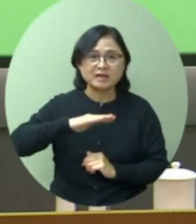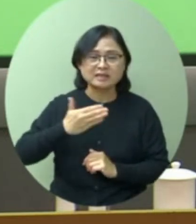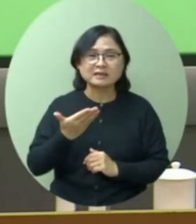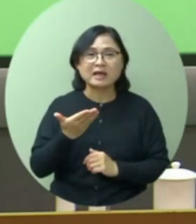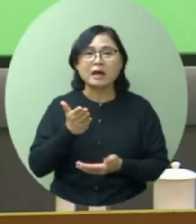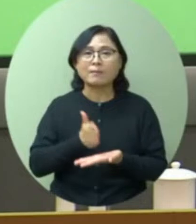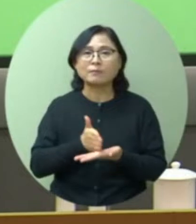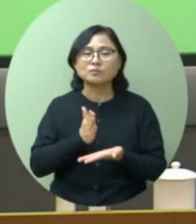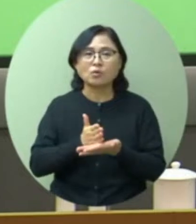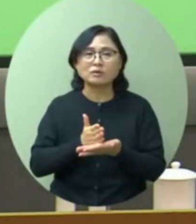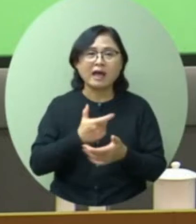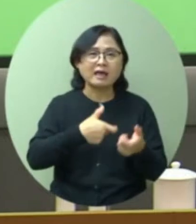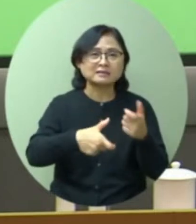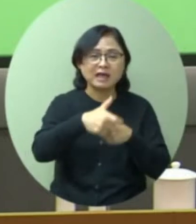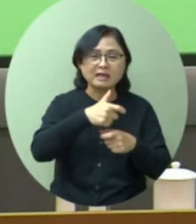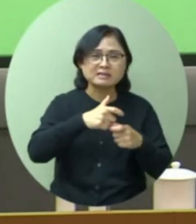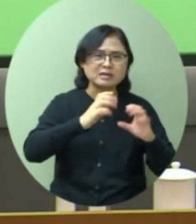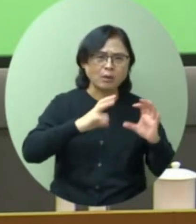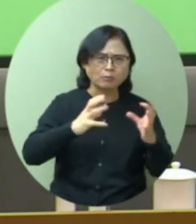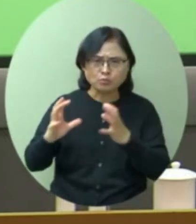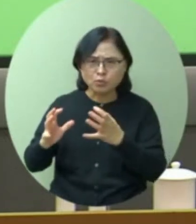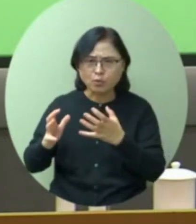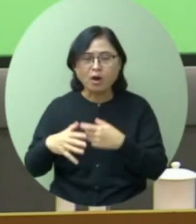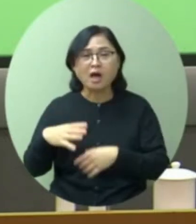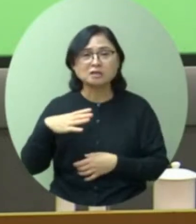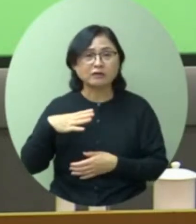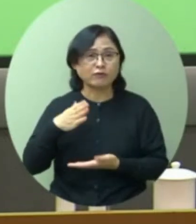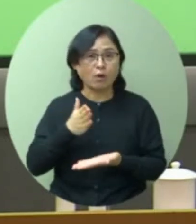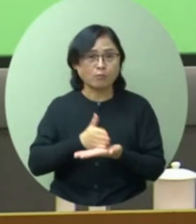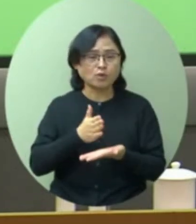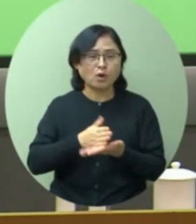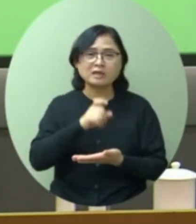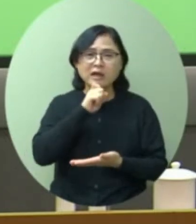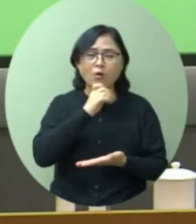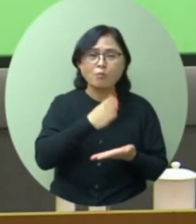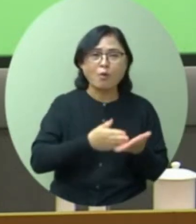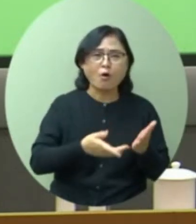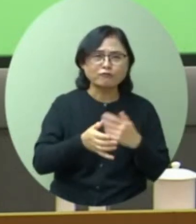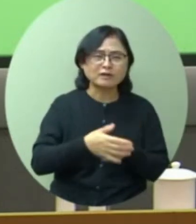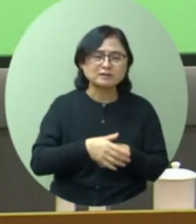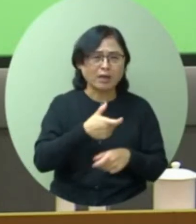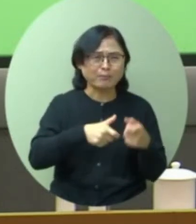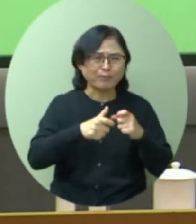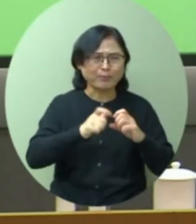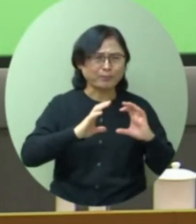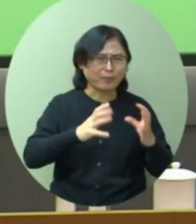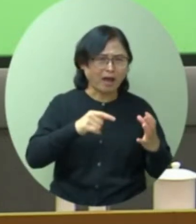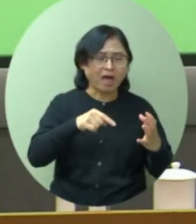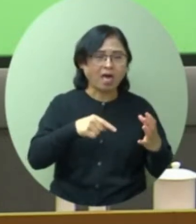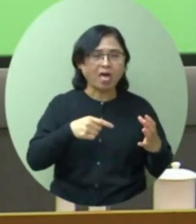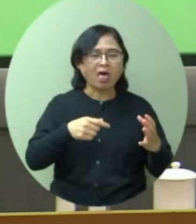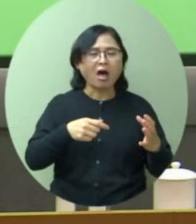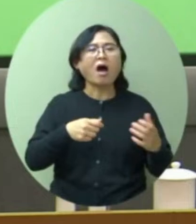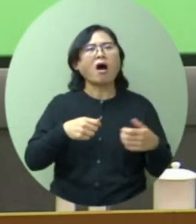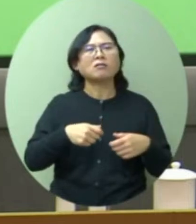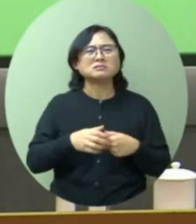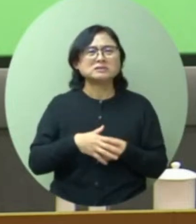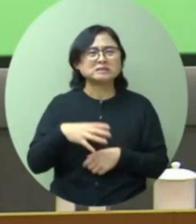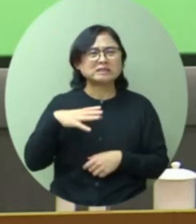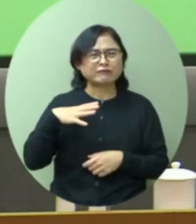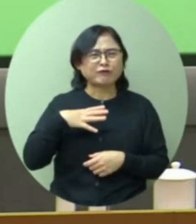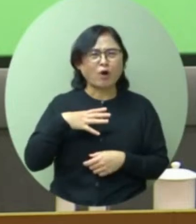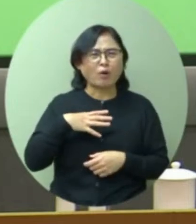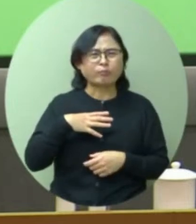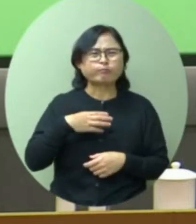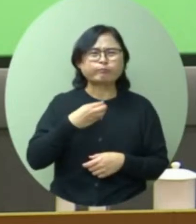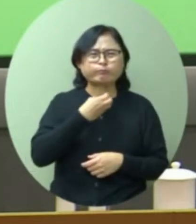tell those sectors, if you're not doing too well, I will roll out measures to help you, but you have to help yourself. You have to change.